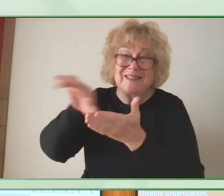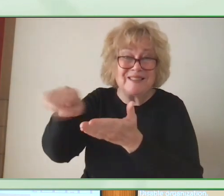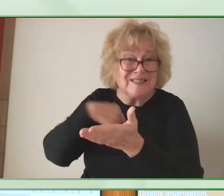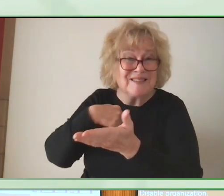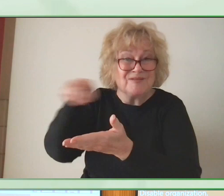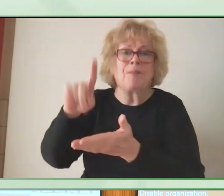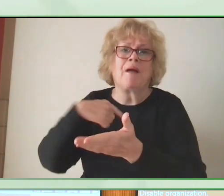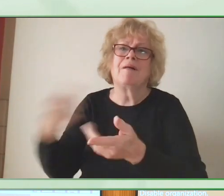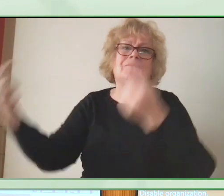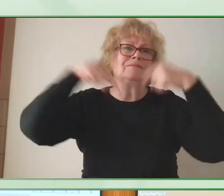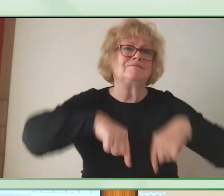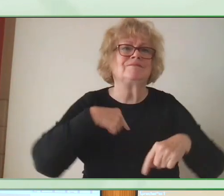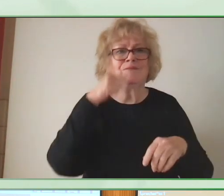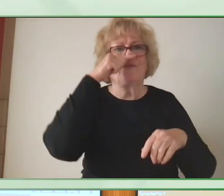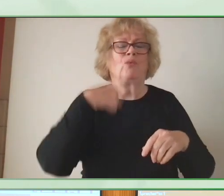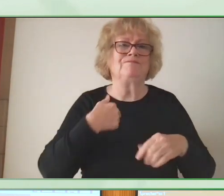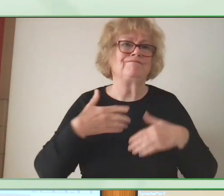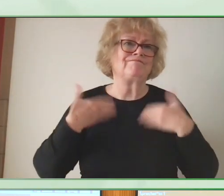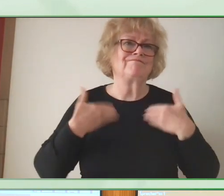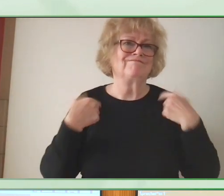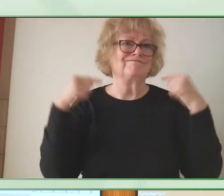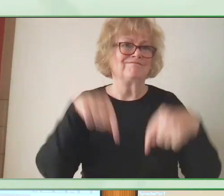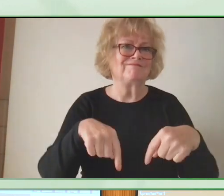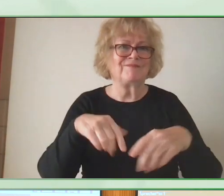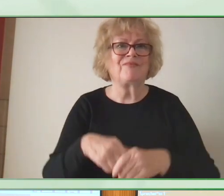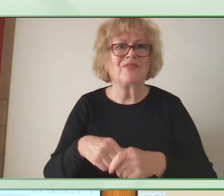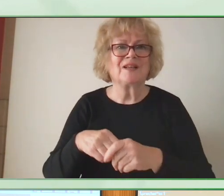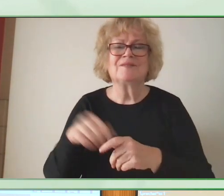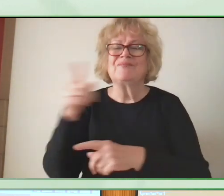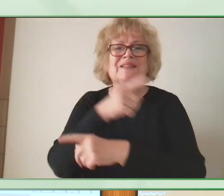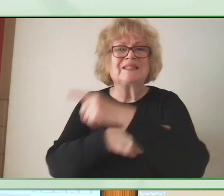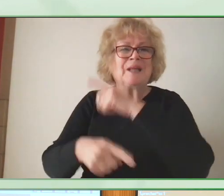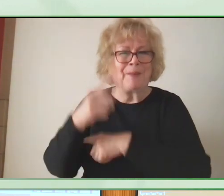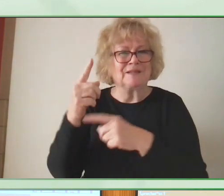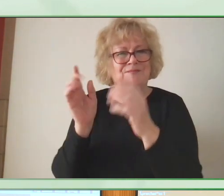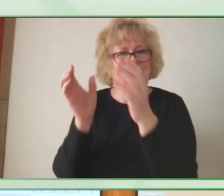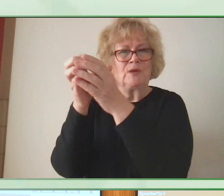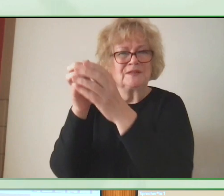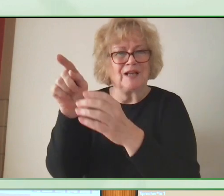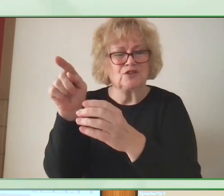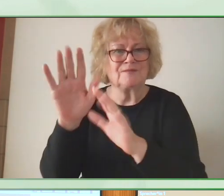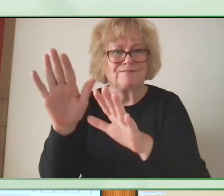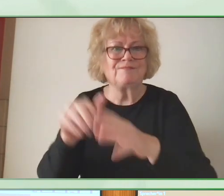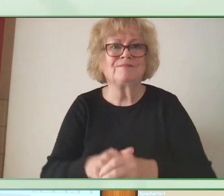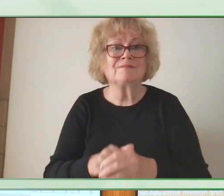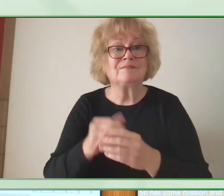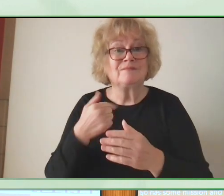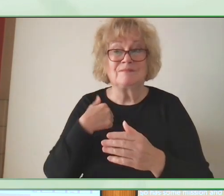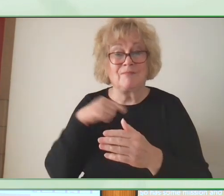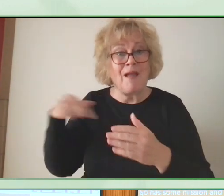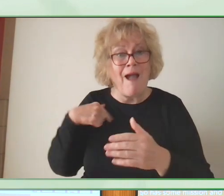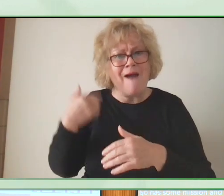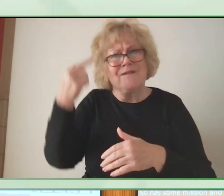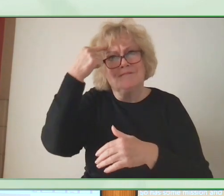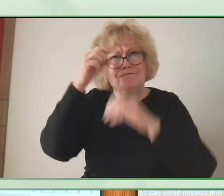in 2013, and we have 4,000 members with disabilities that are registered in our organization.